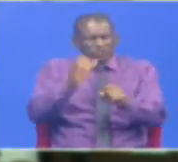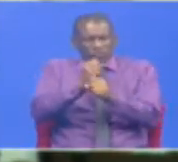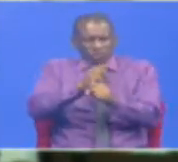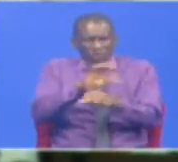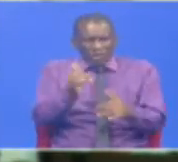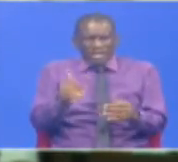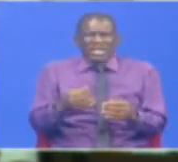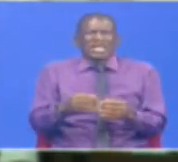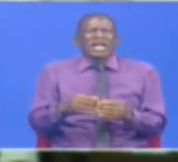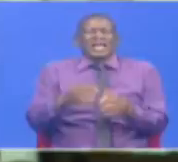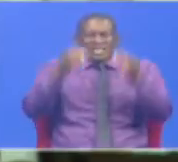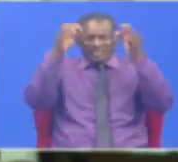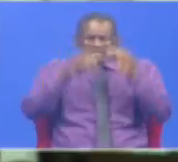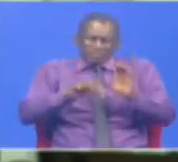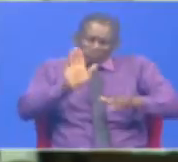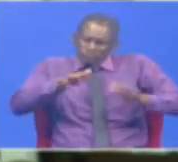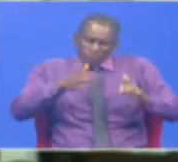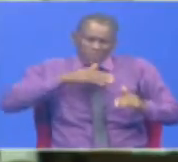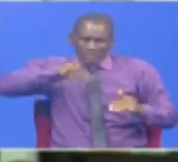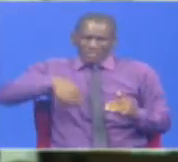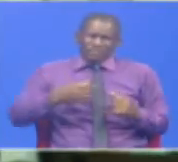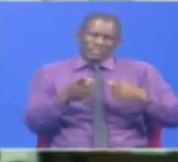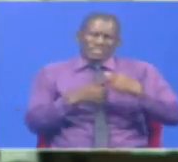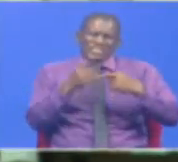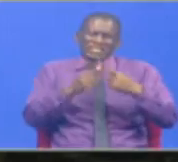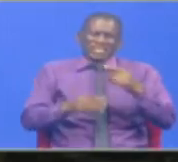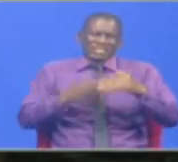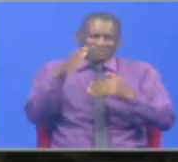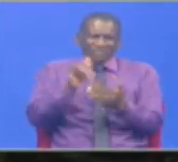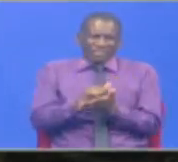myself? 6 years later, here we are.